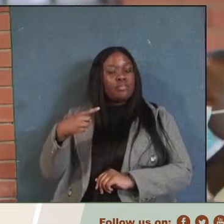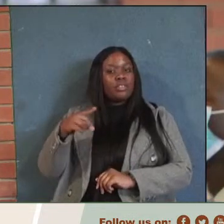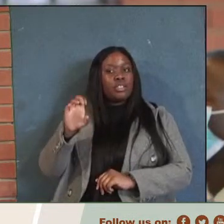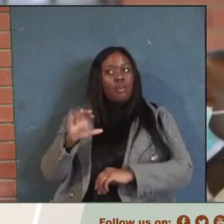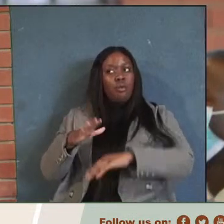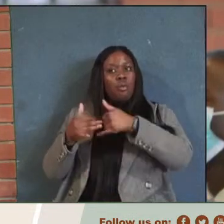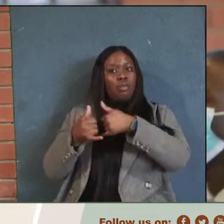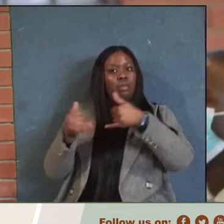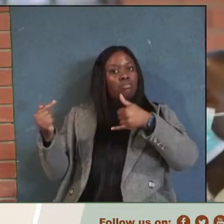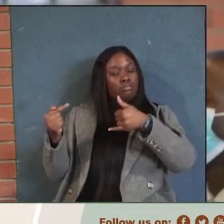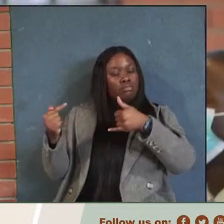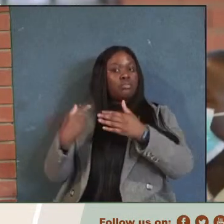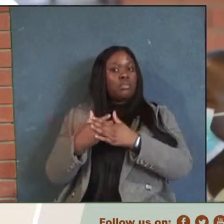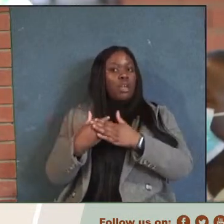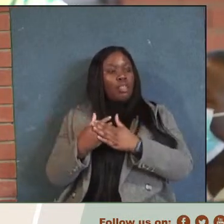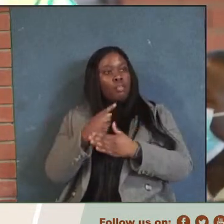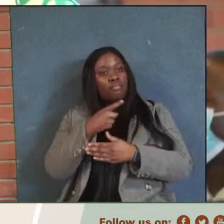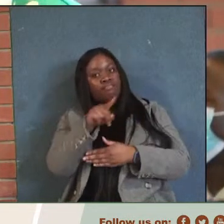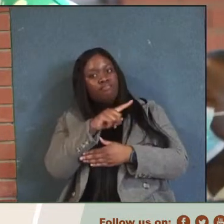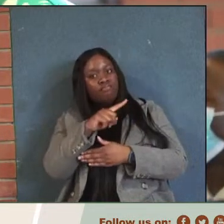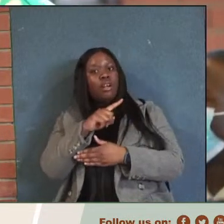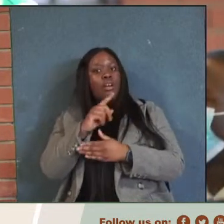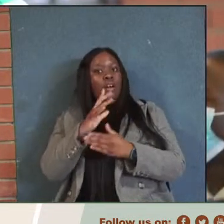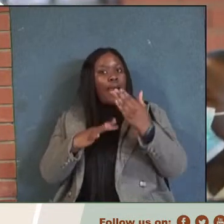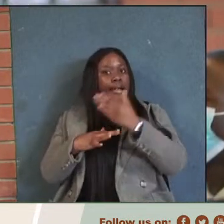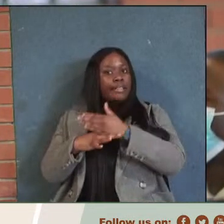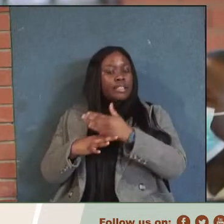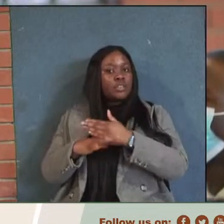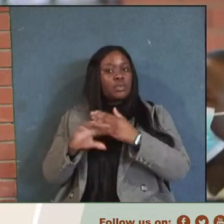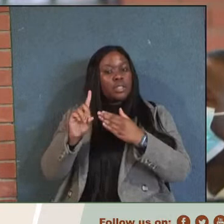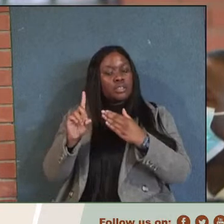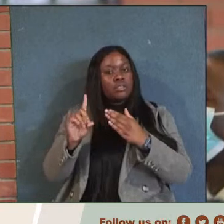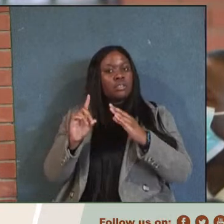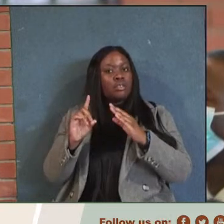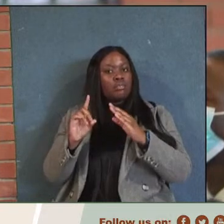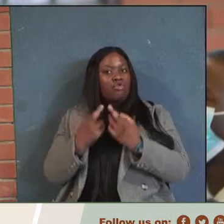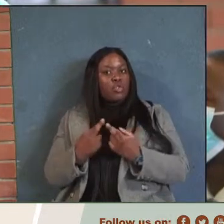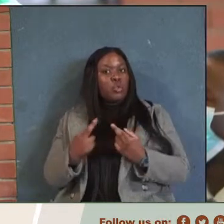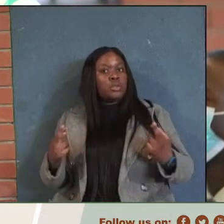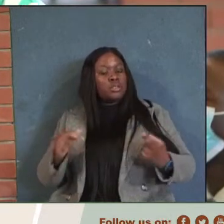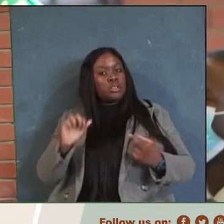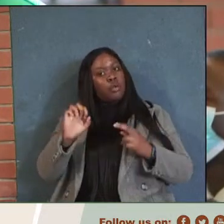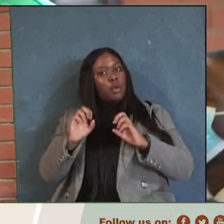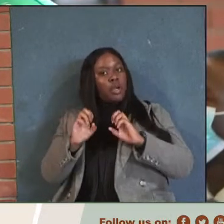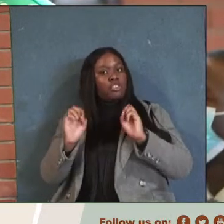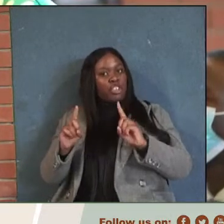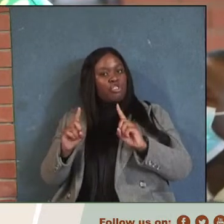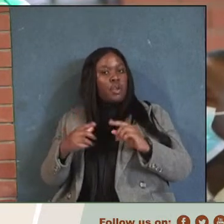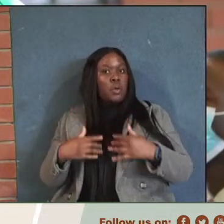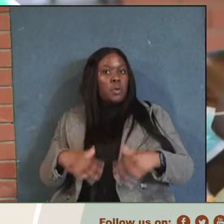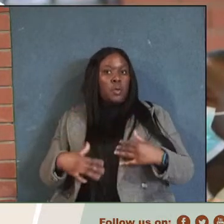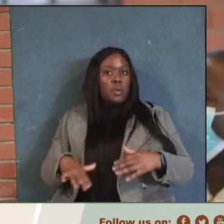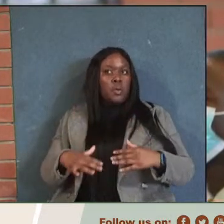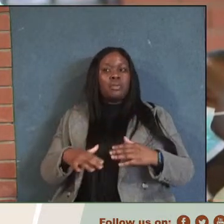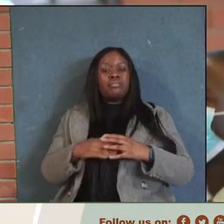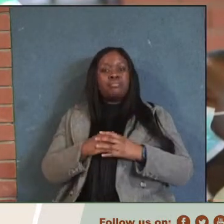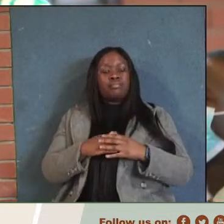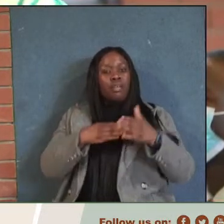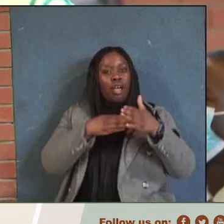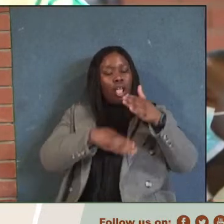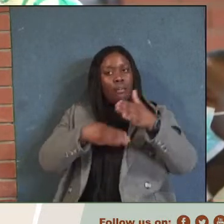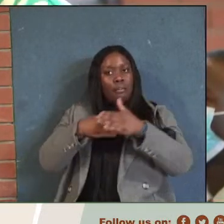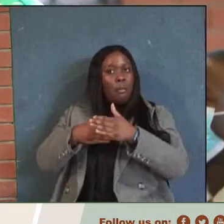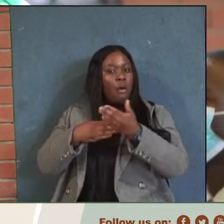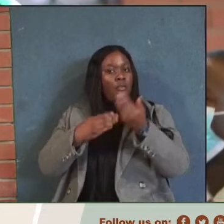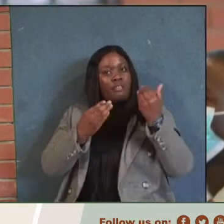provide access to educational resources to a wider audience. It breaks down geographical barriers, enabling students,